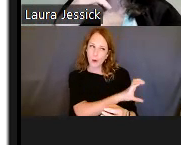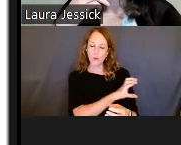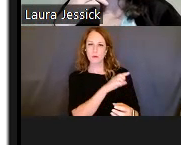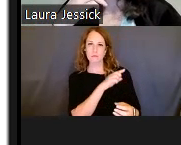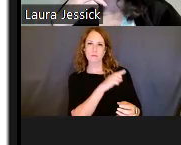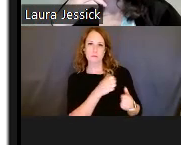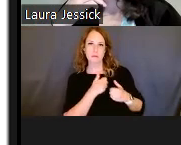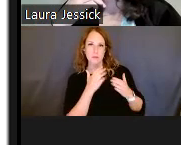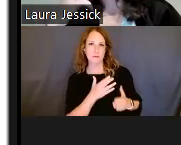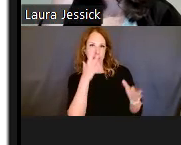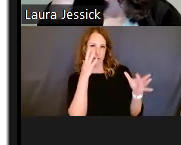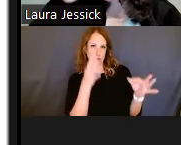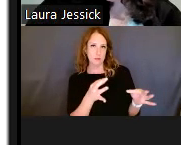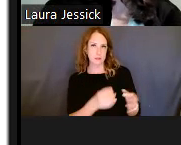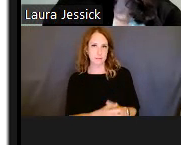choice.